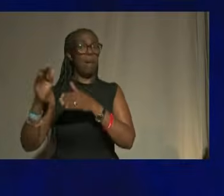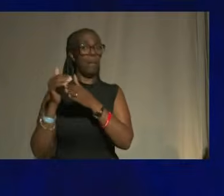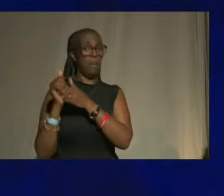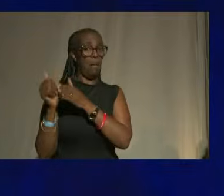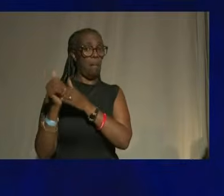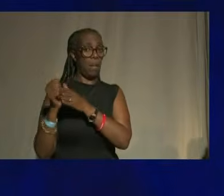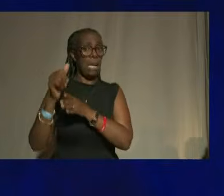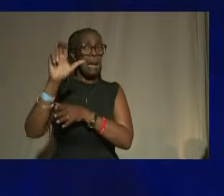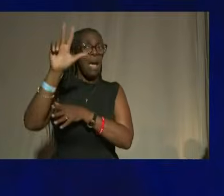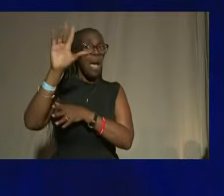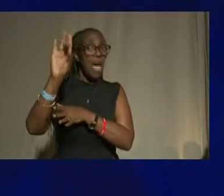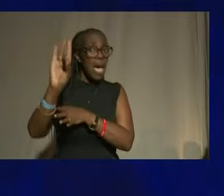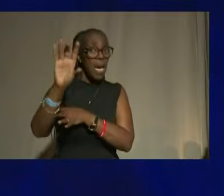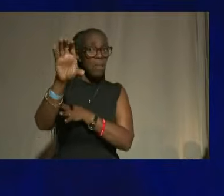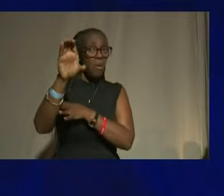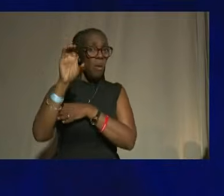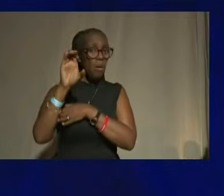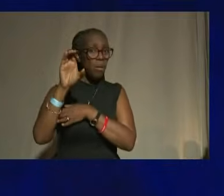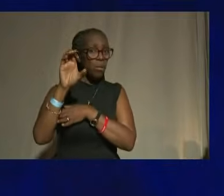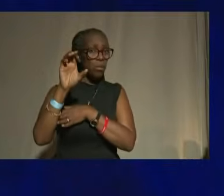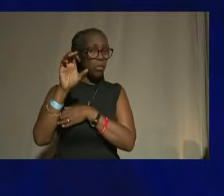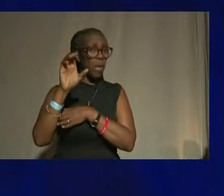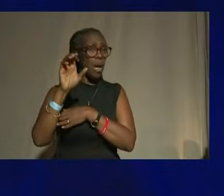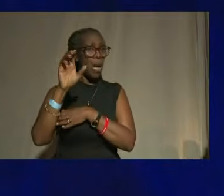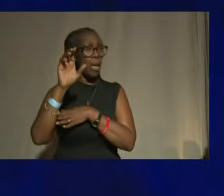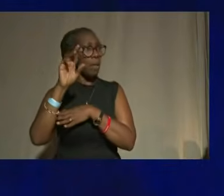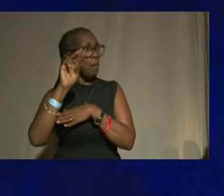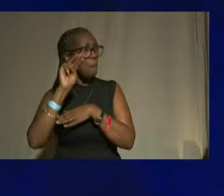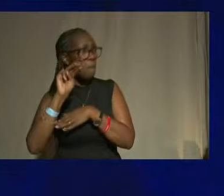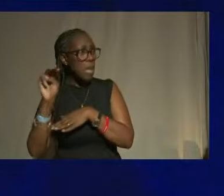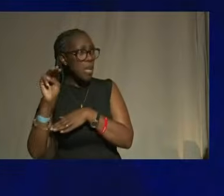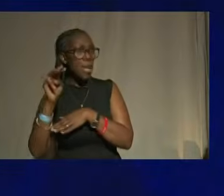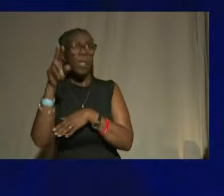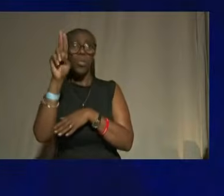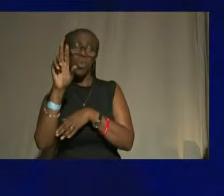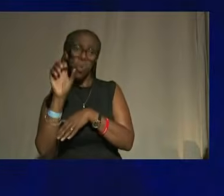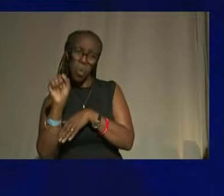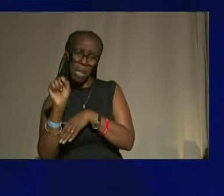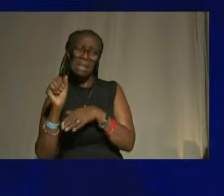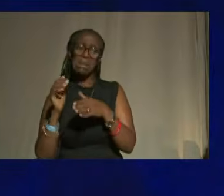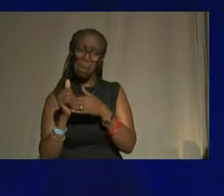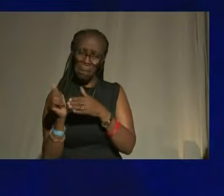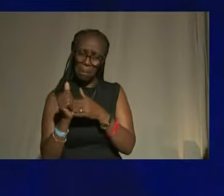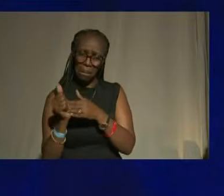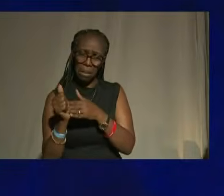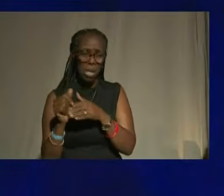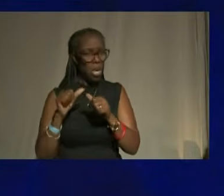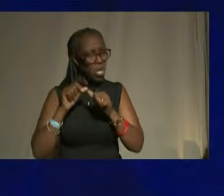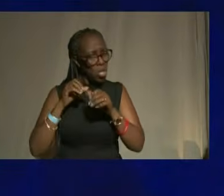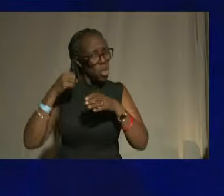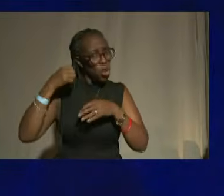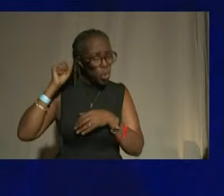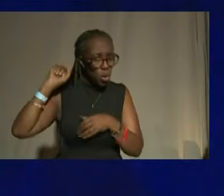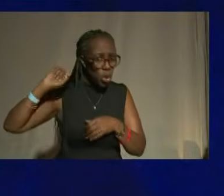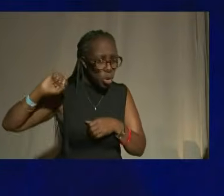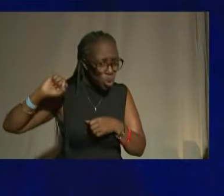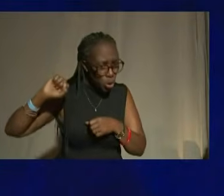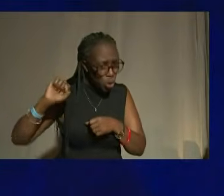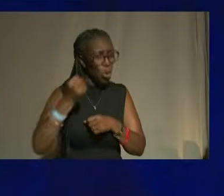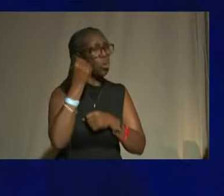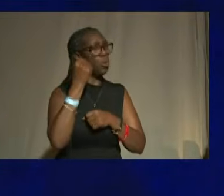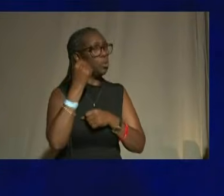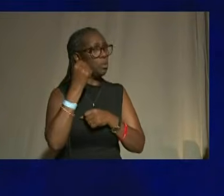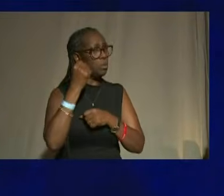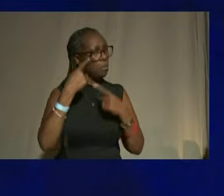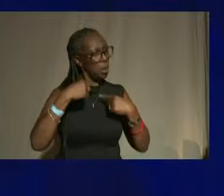million US dollars, or about 150 billion Jamaican dollars, should be going into the pockets of the farmers of